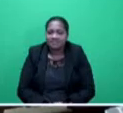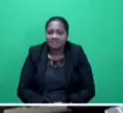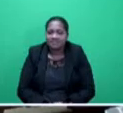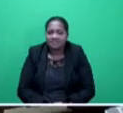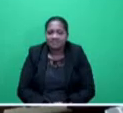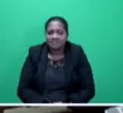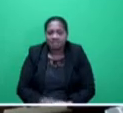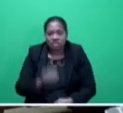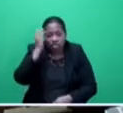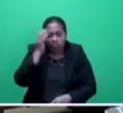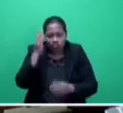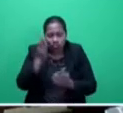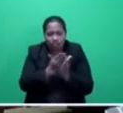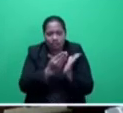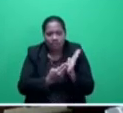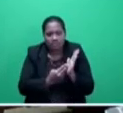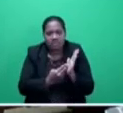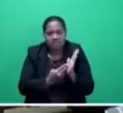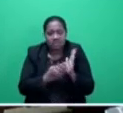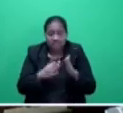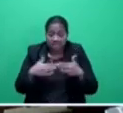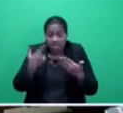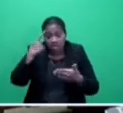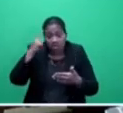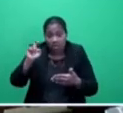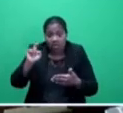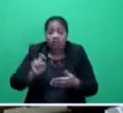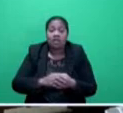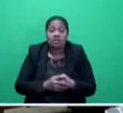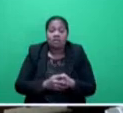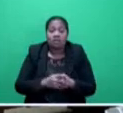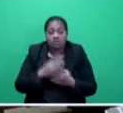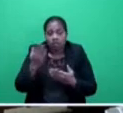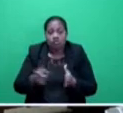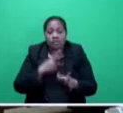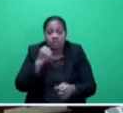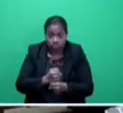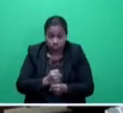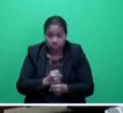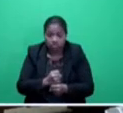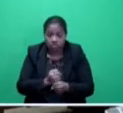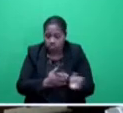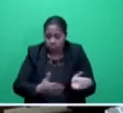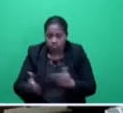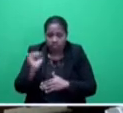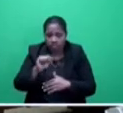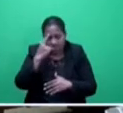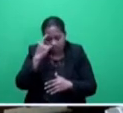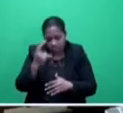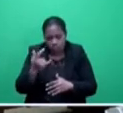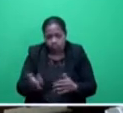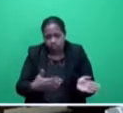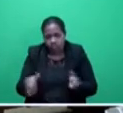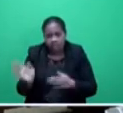Consideration of bills. I now call upon the Honourable Attorney General to move his motion. You